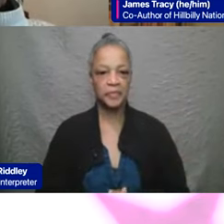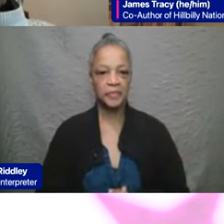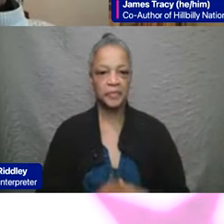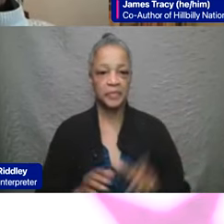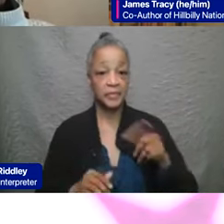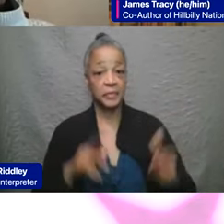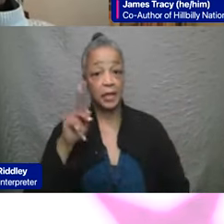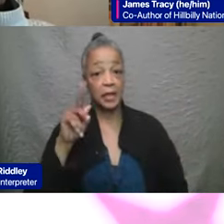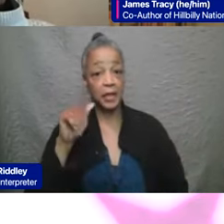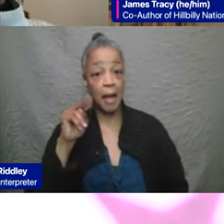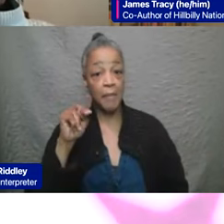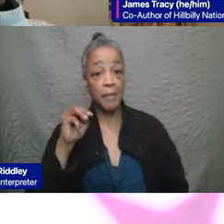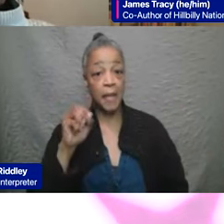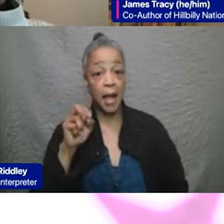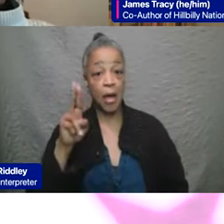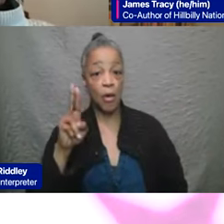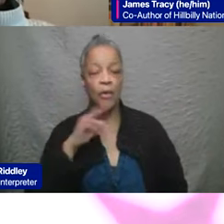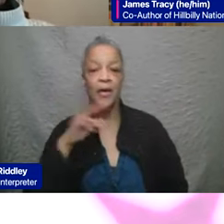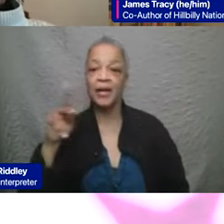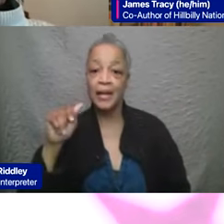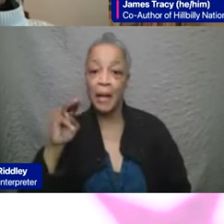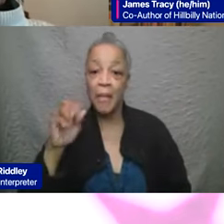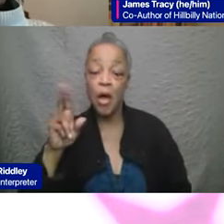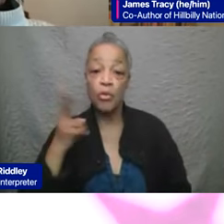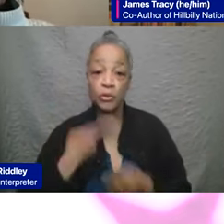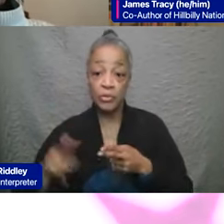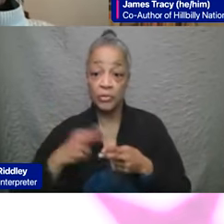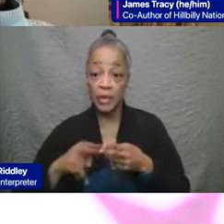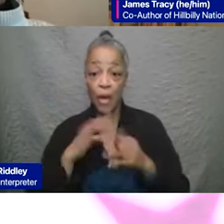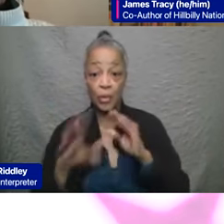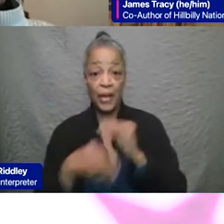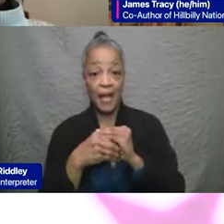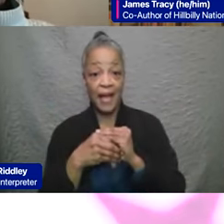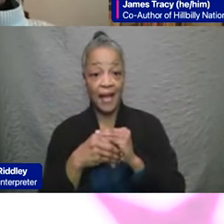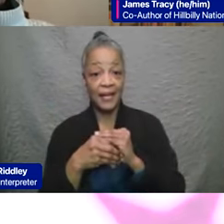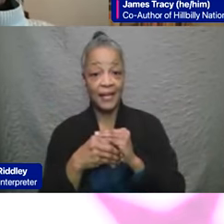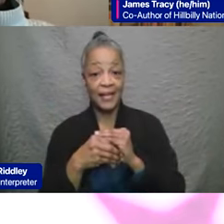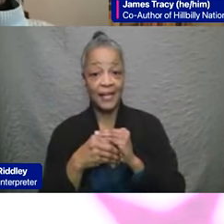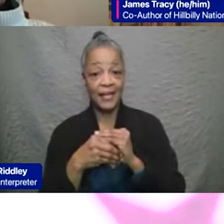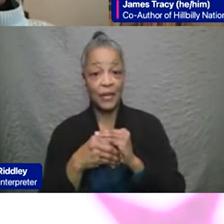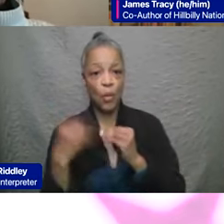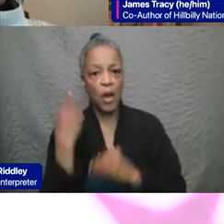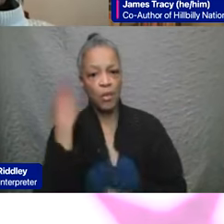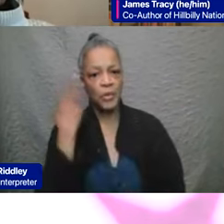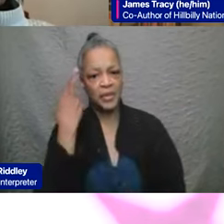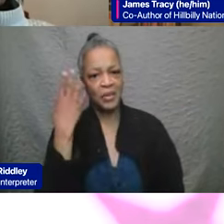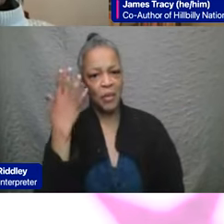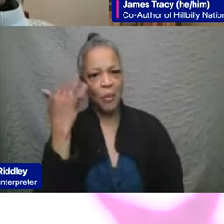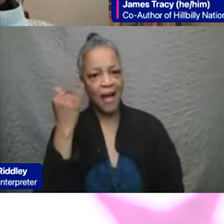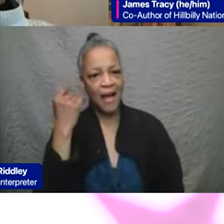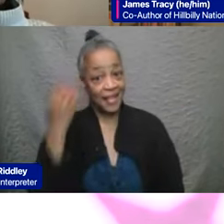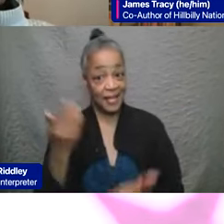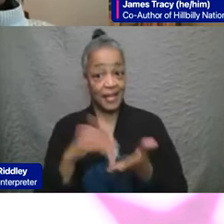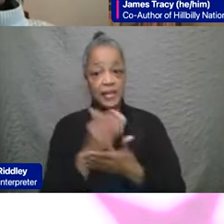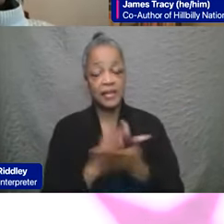Kamau? I mean, really quickly, I would just add that one of the reasons why I think, again, some of the things that